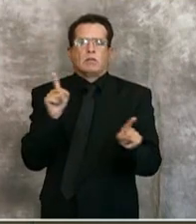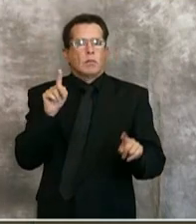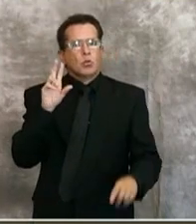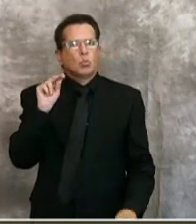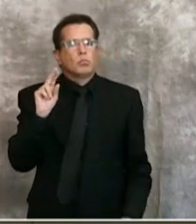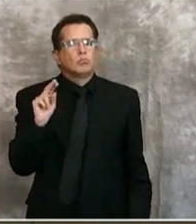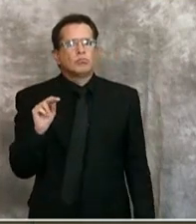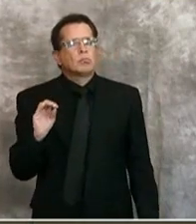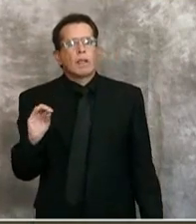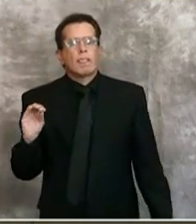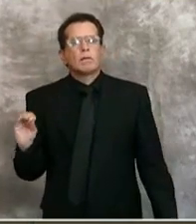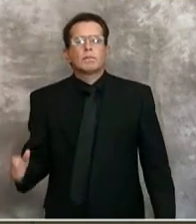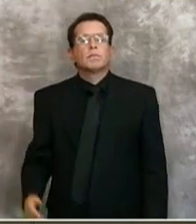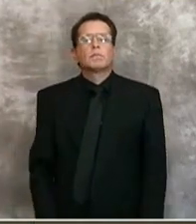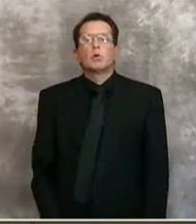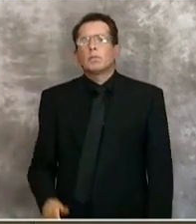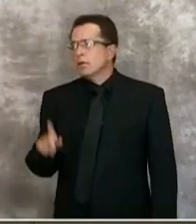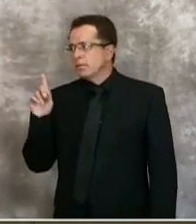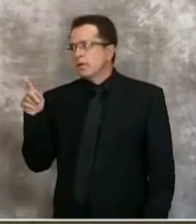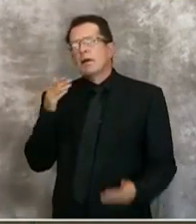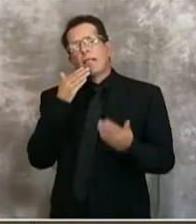Thank you, Dr.